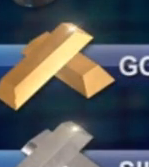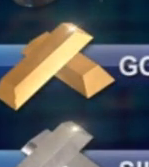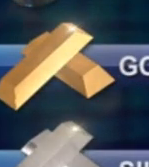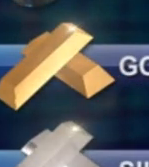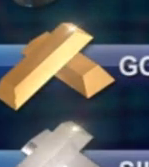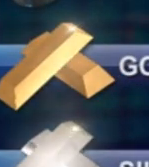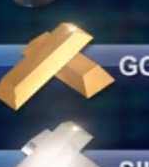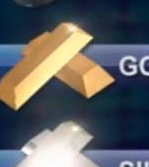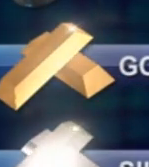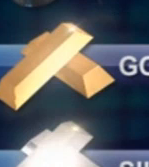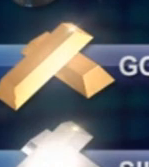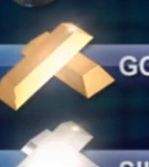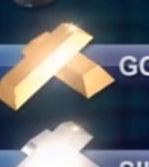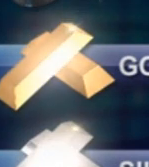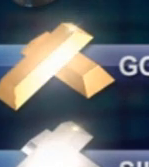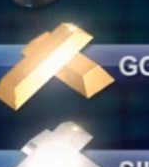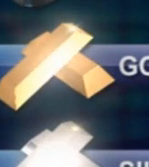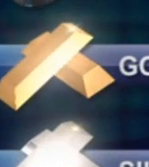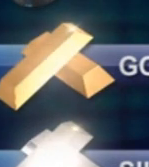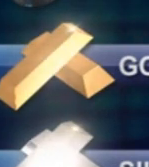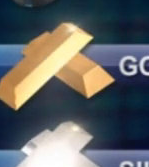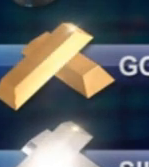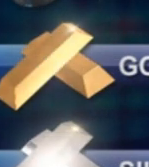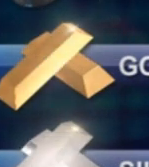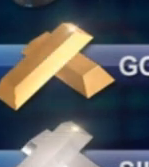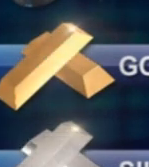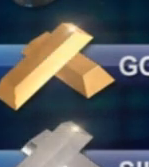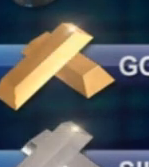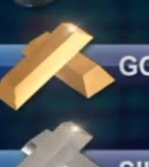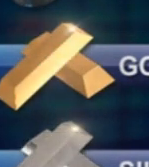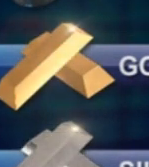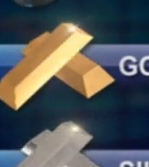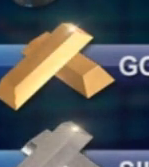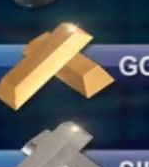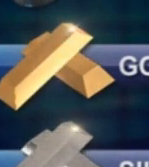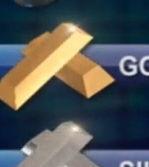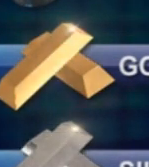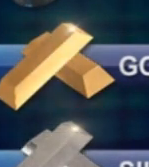over $62 a barrel. Gold shot up as well to